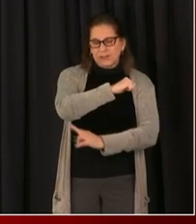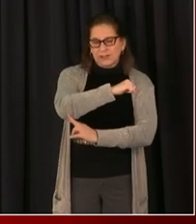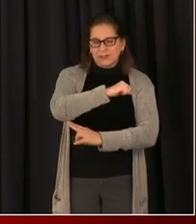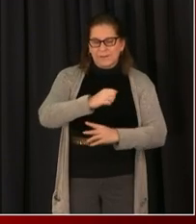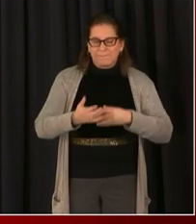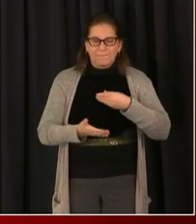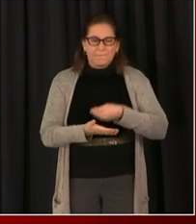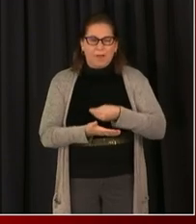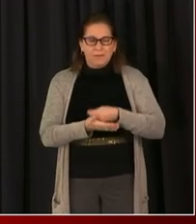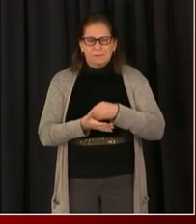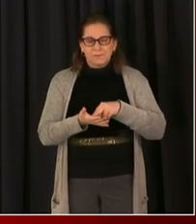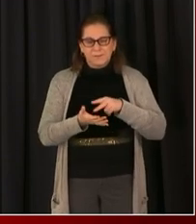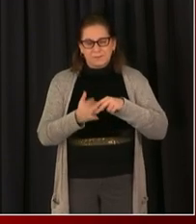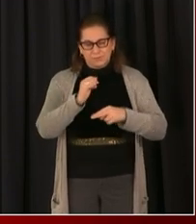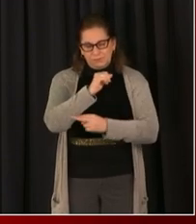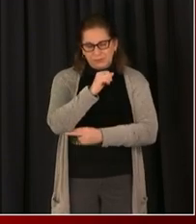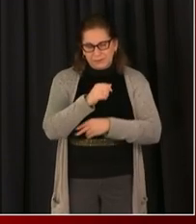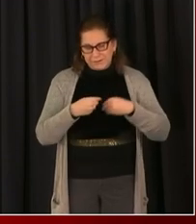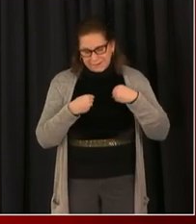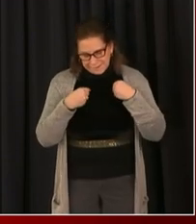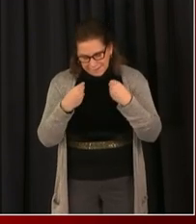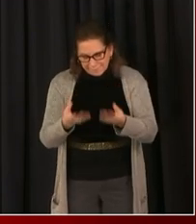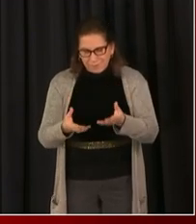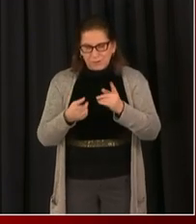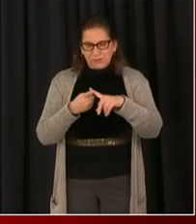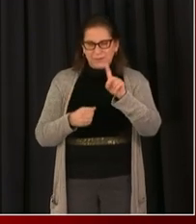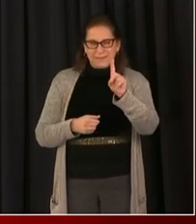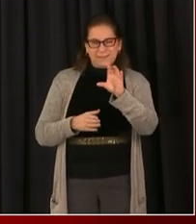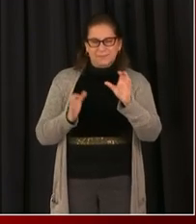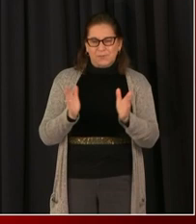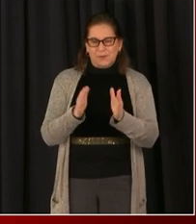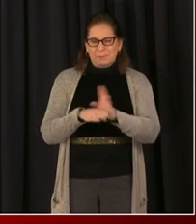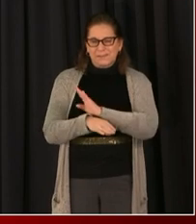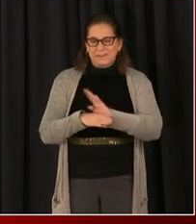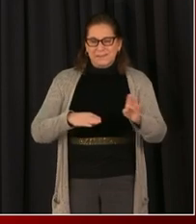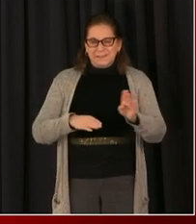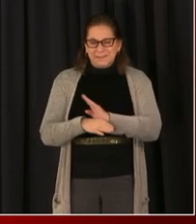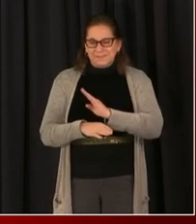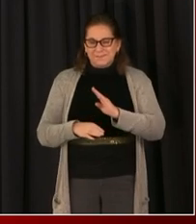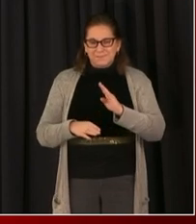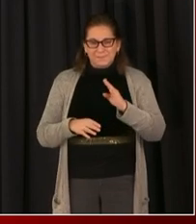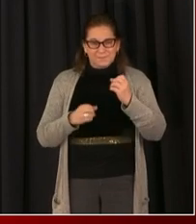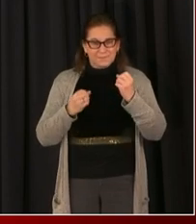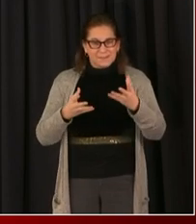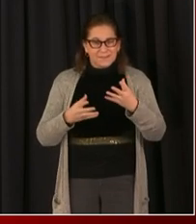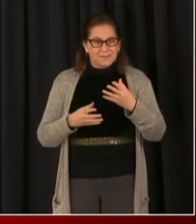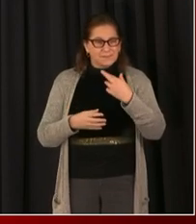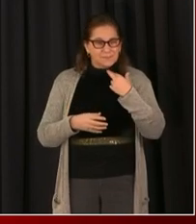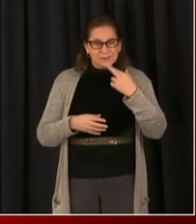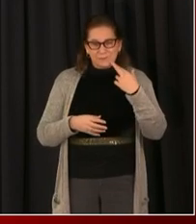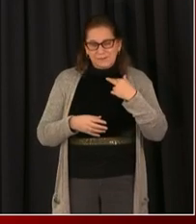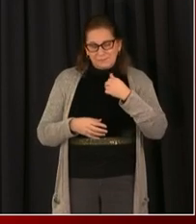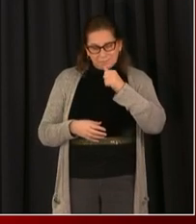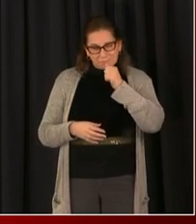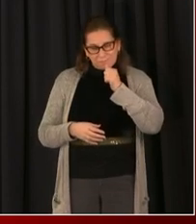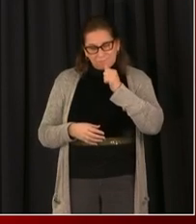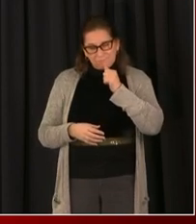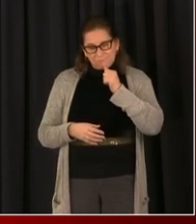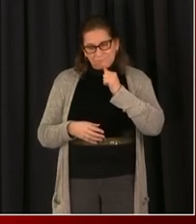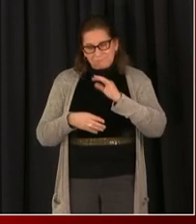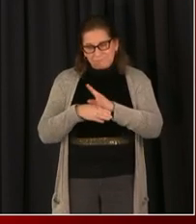You will remember that this fund is providing relief to businesses and workers in the hard-hit